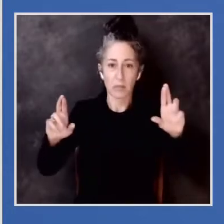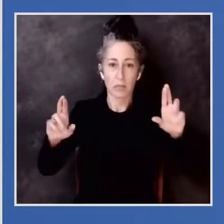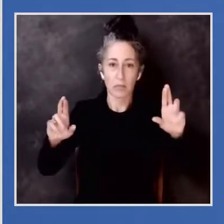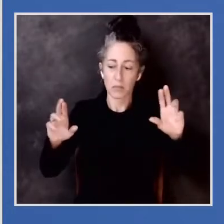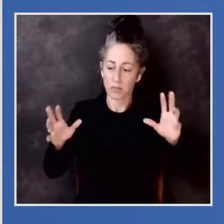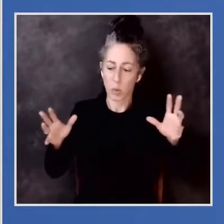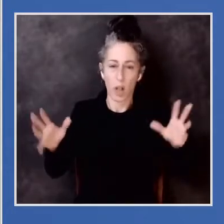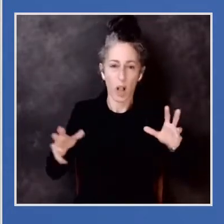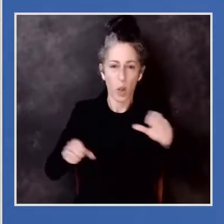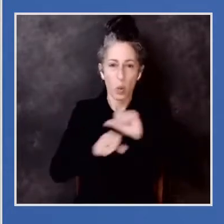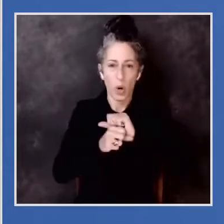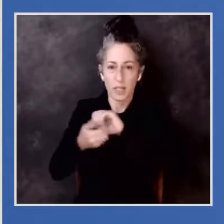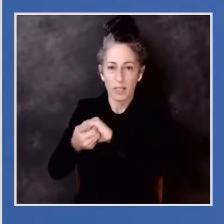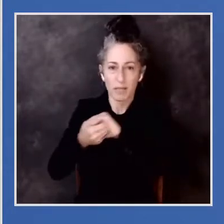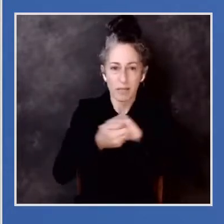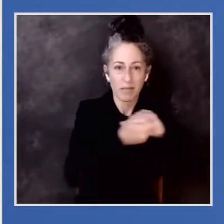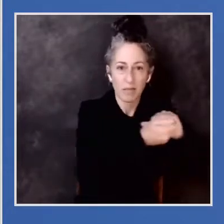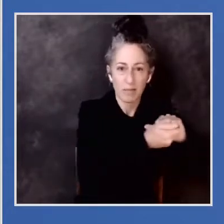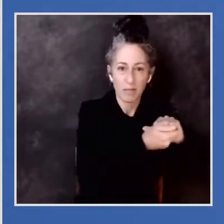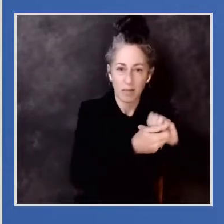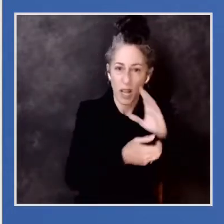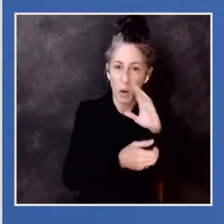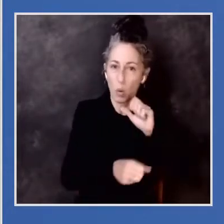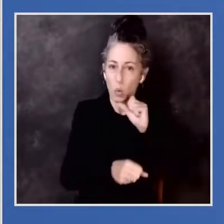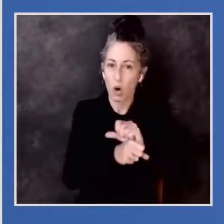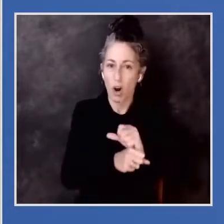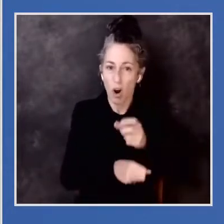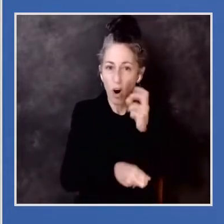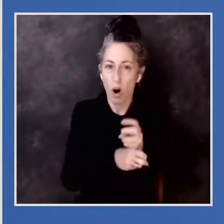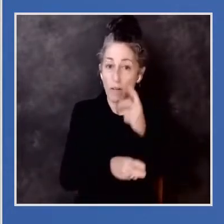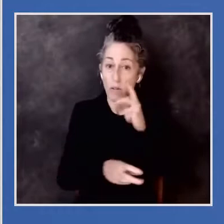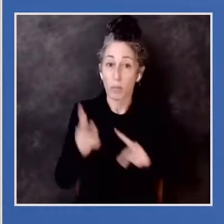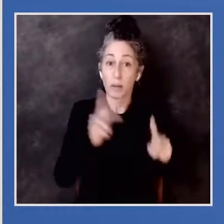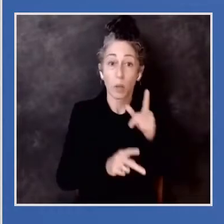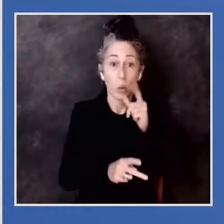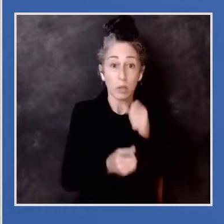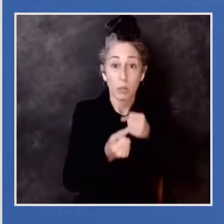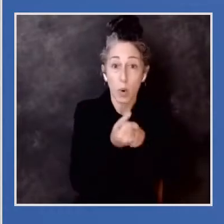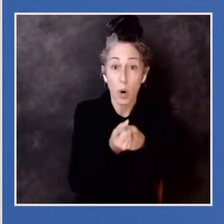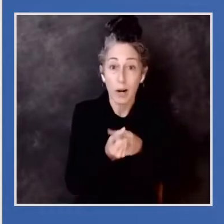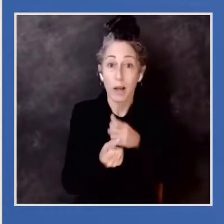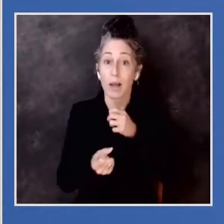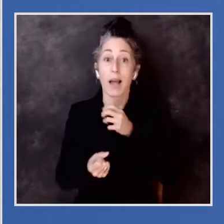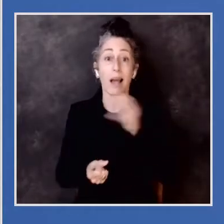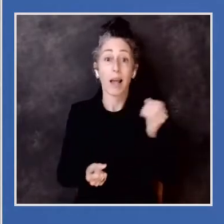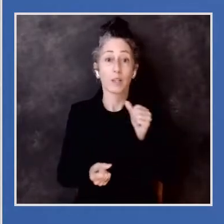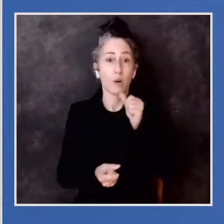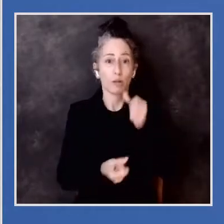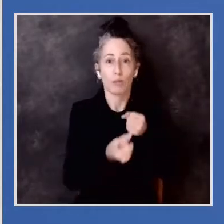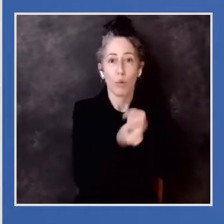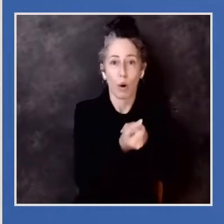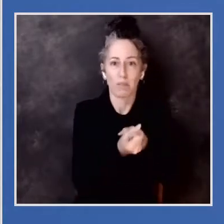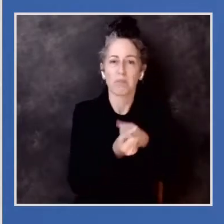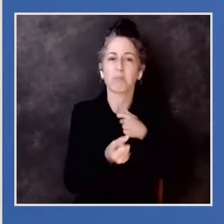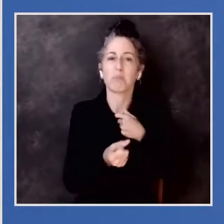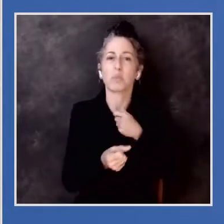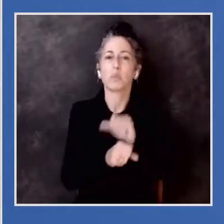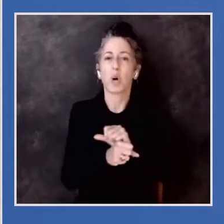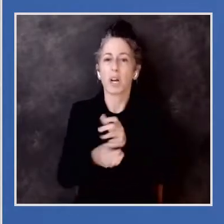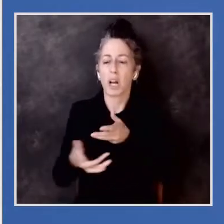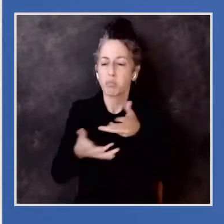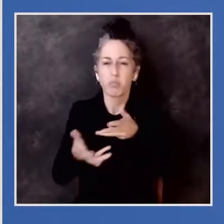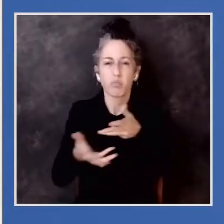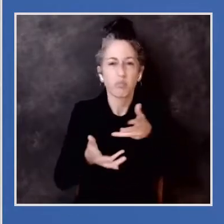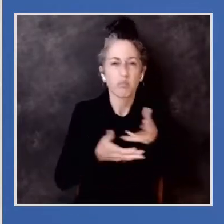don't support me as for those who do. That's the job of a president. A duty